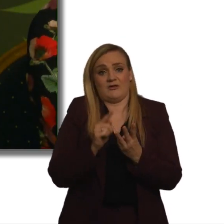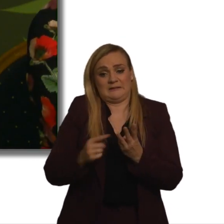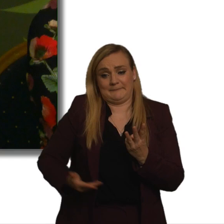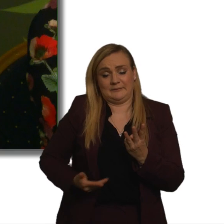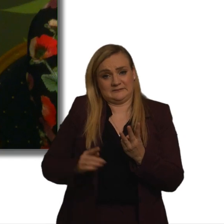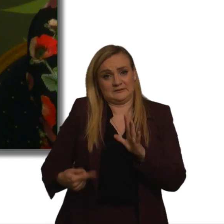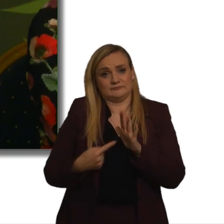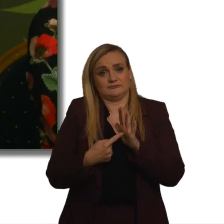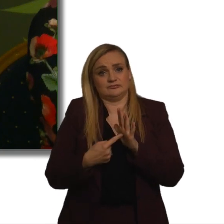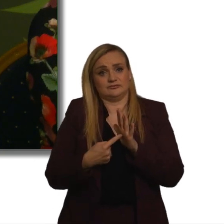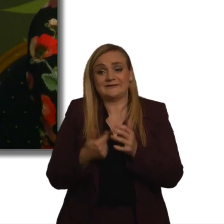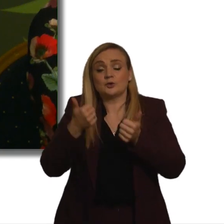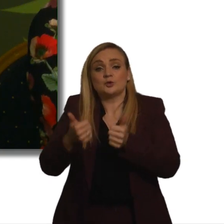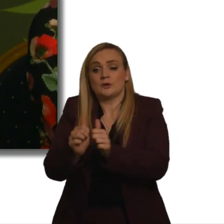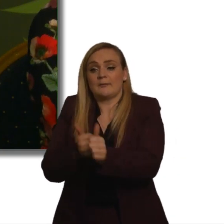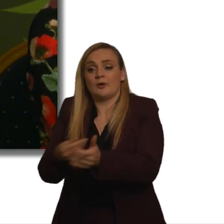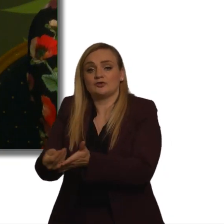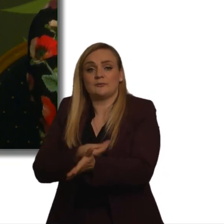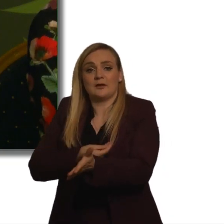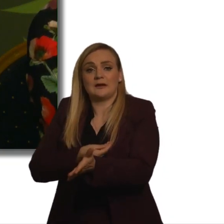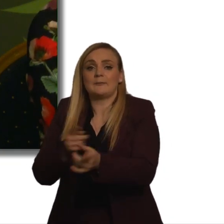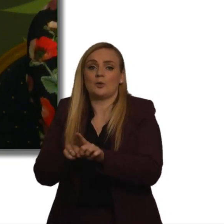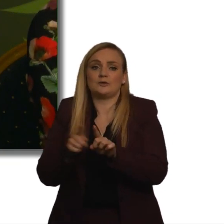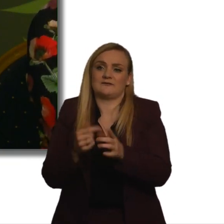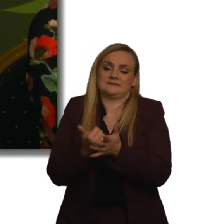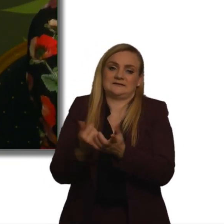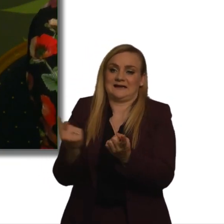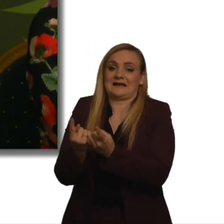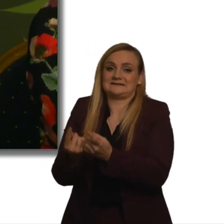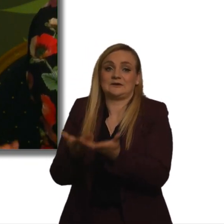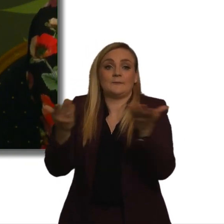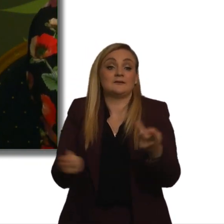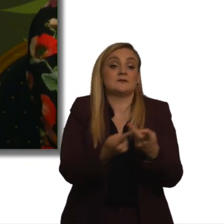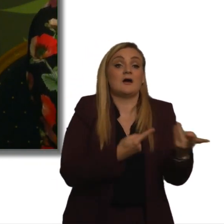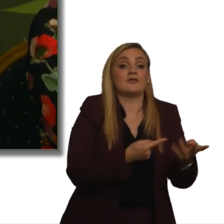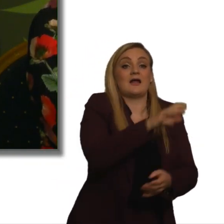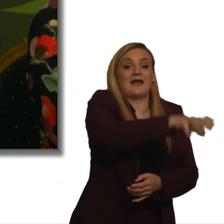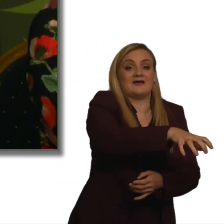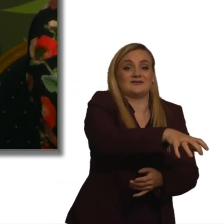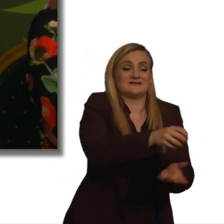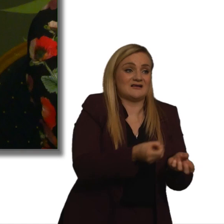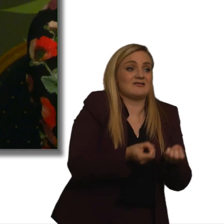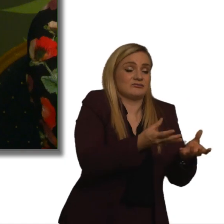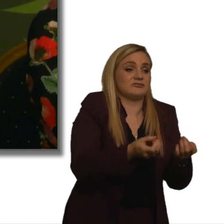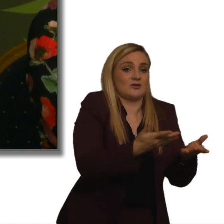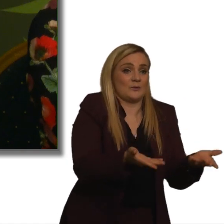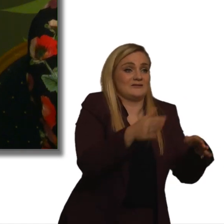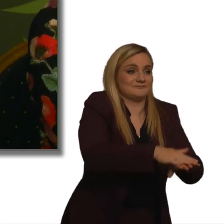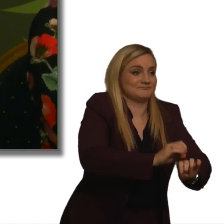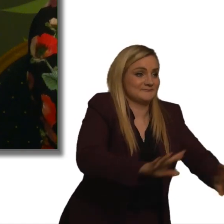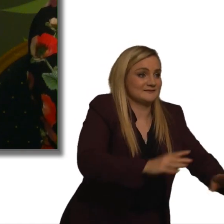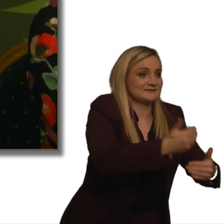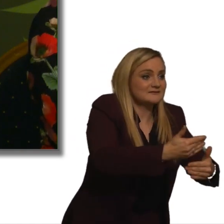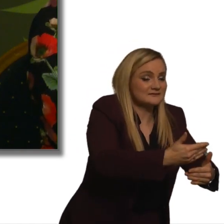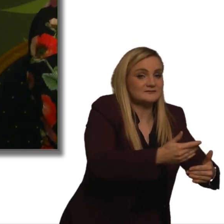commercial return for us, but it's also an appreciating asset compared to some areas where it's a cost that when it's gone, it's gone.